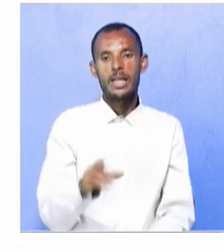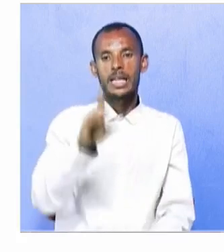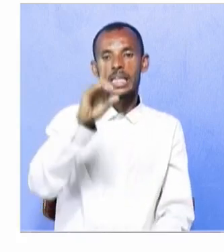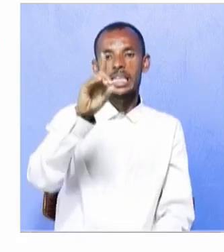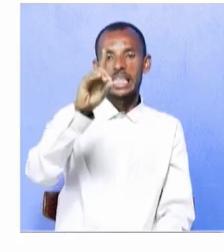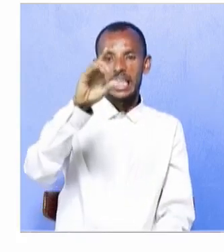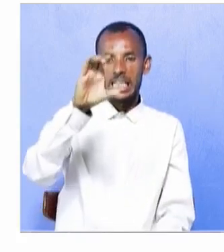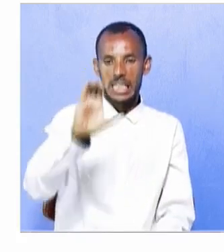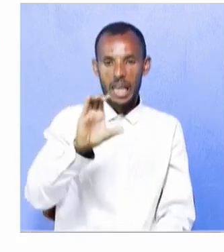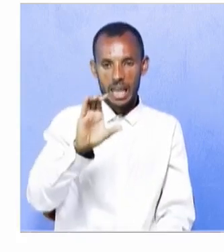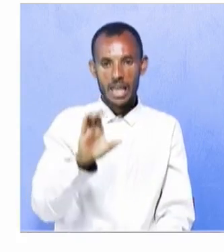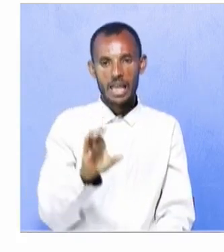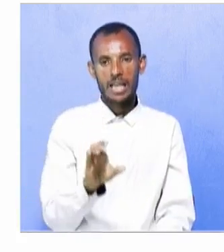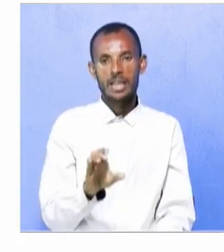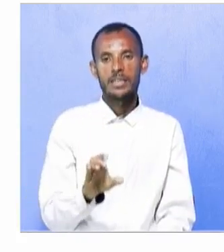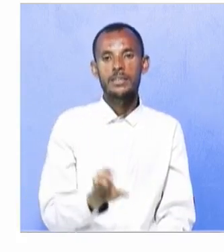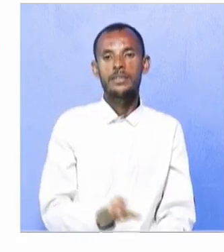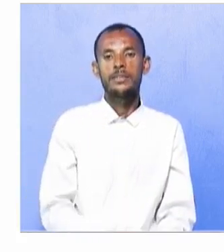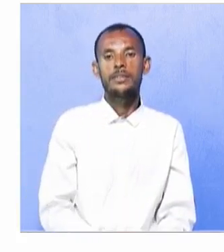DC